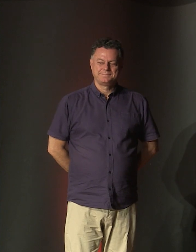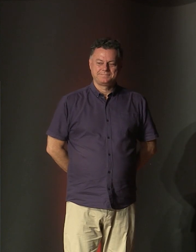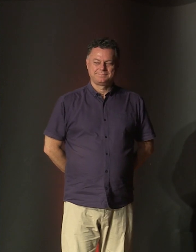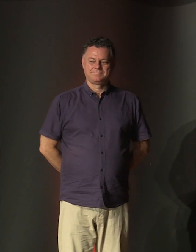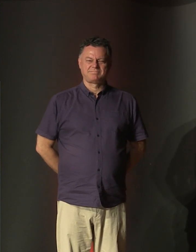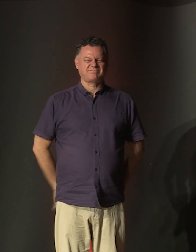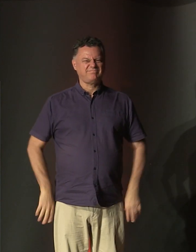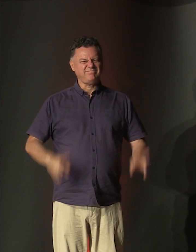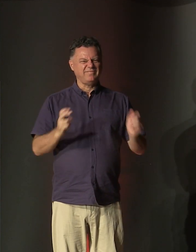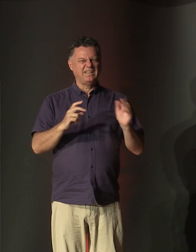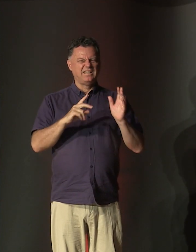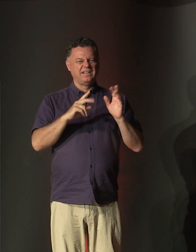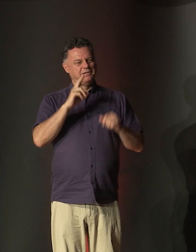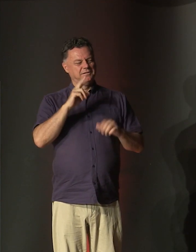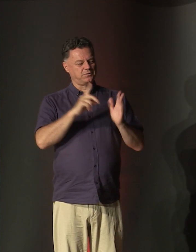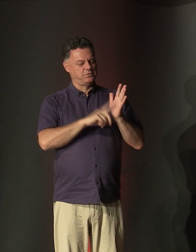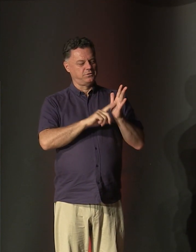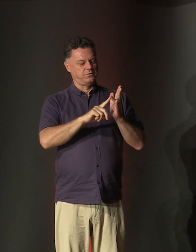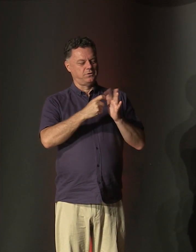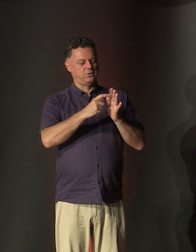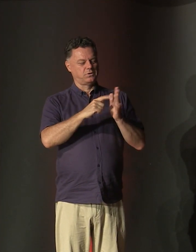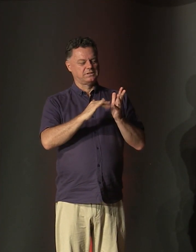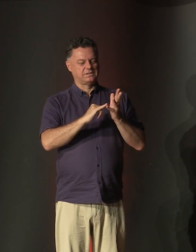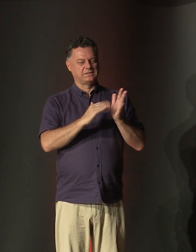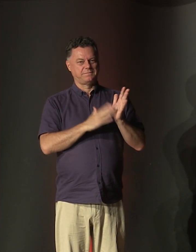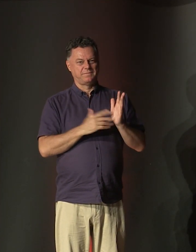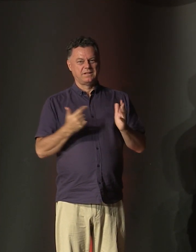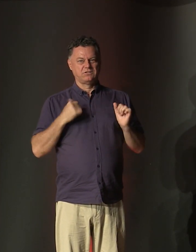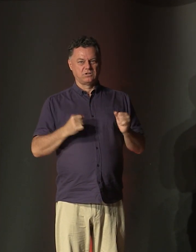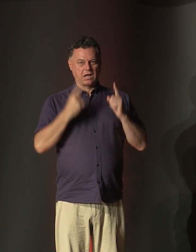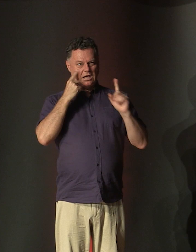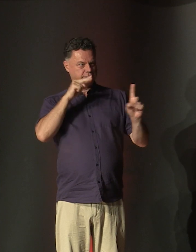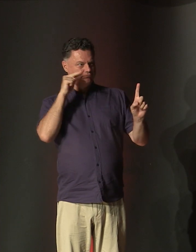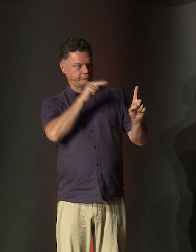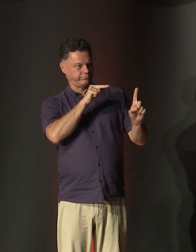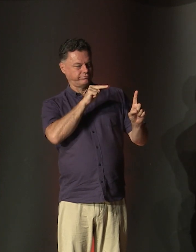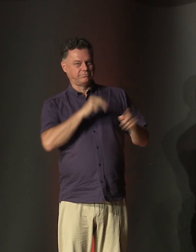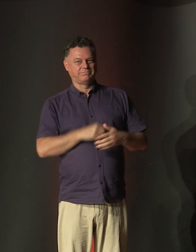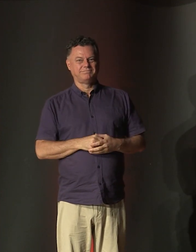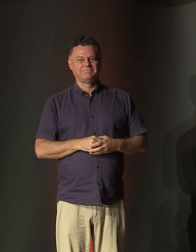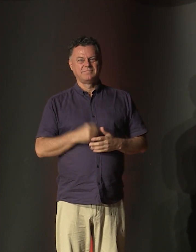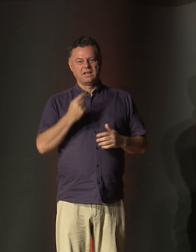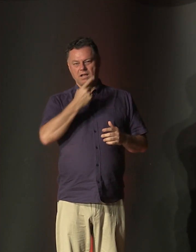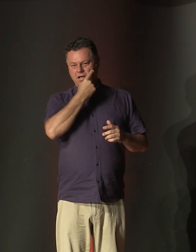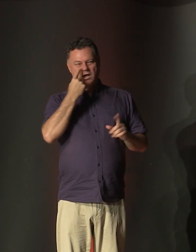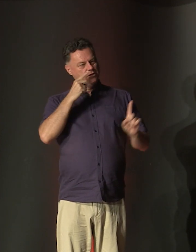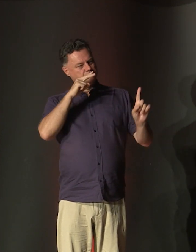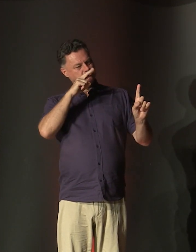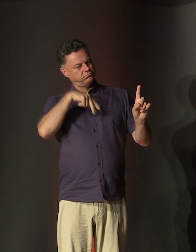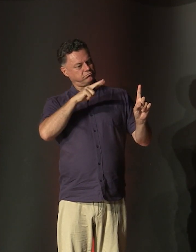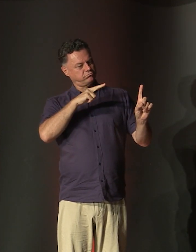Avoid lookism. Lookism is the most primitive of all of the isms. It's making these